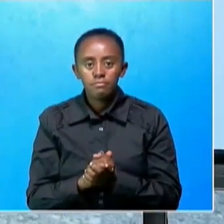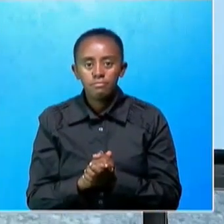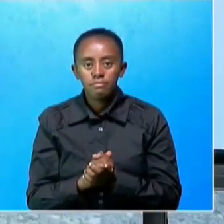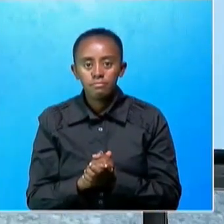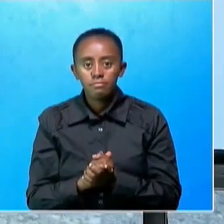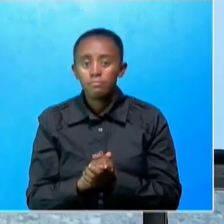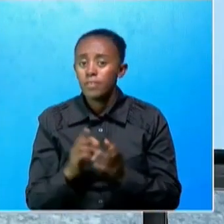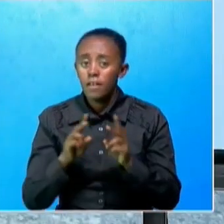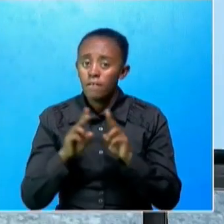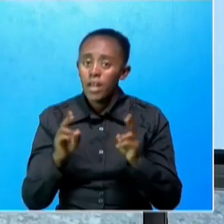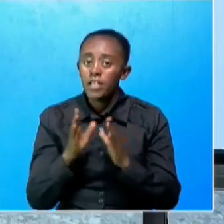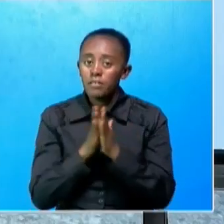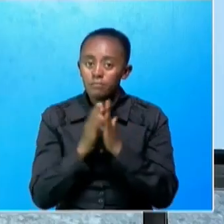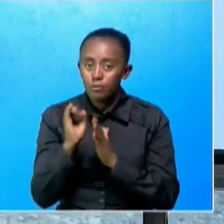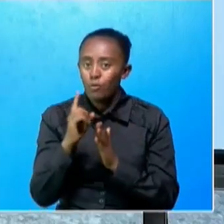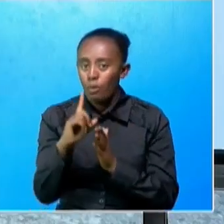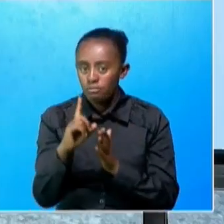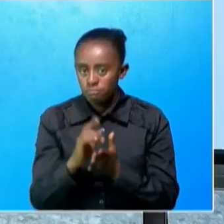Very interesting one.